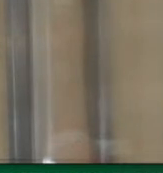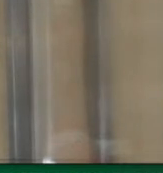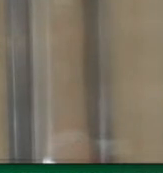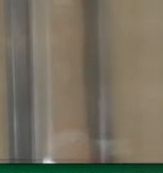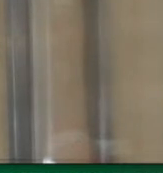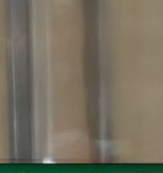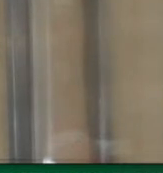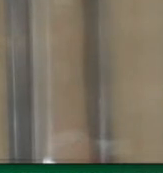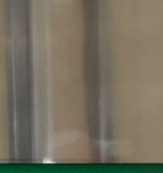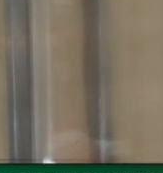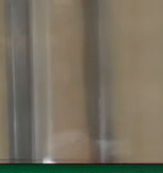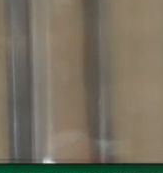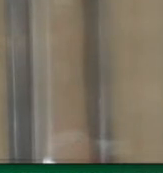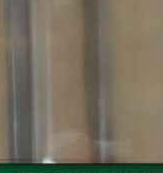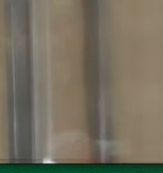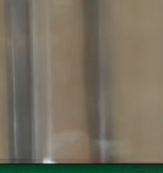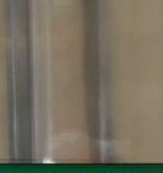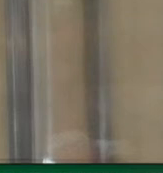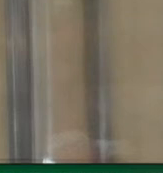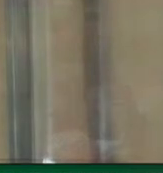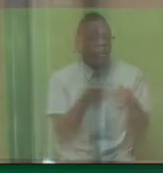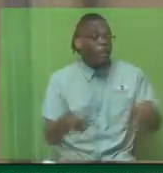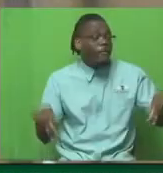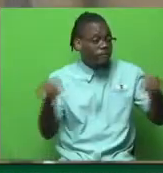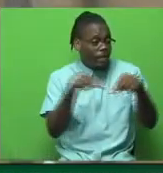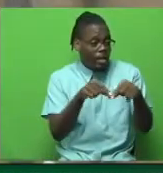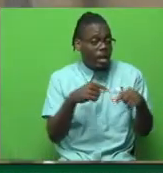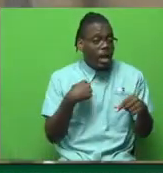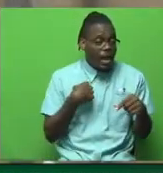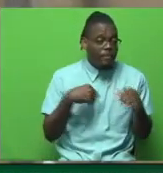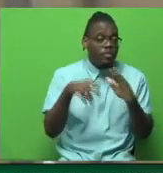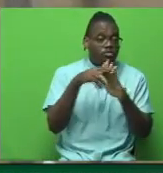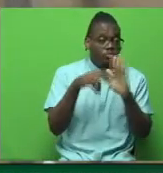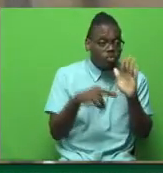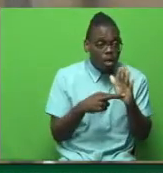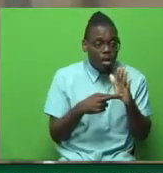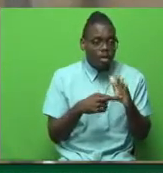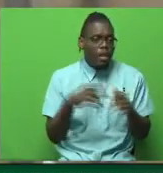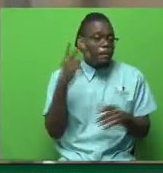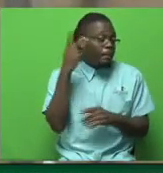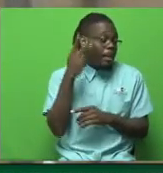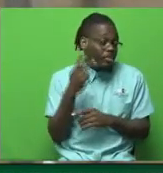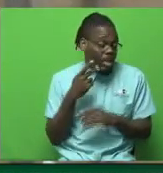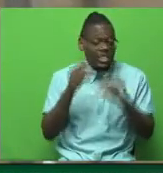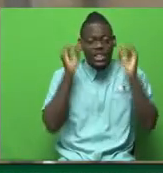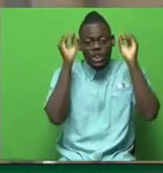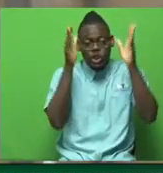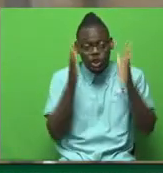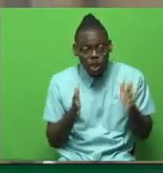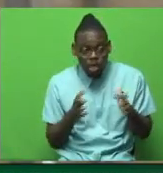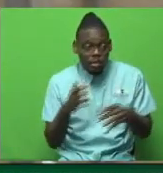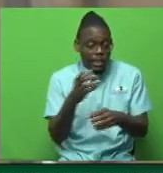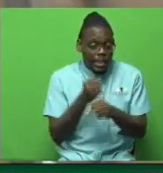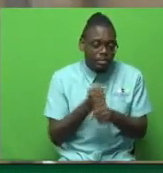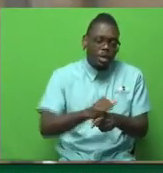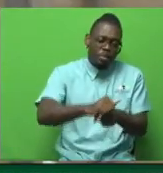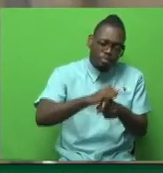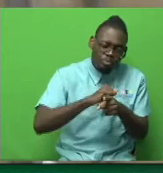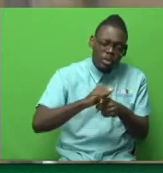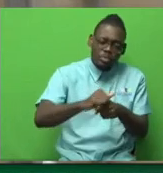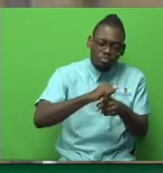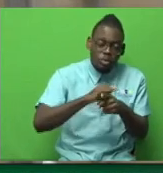e-classroom templates access to support and training for parents and teachers and it's a hub for accessing other